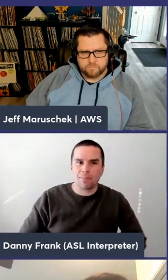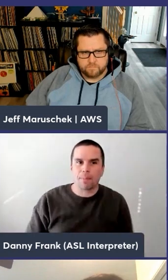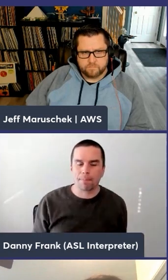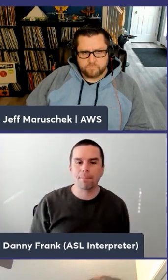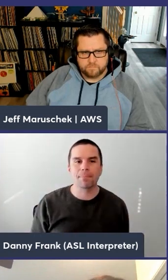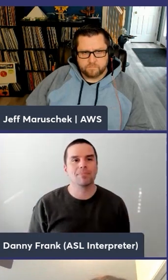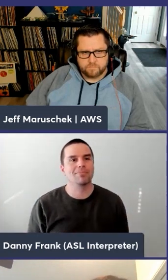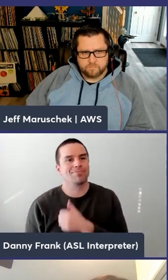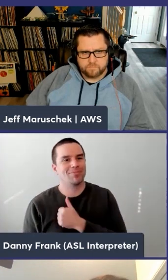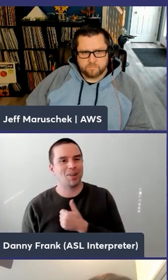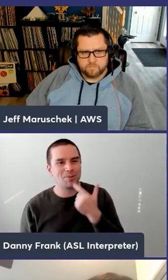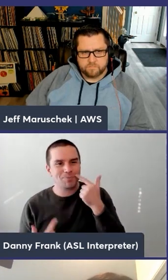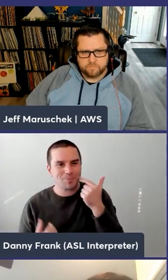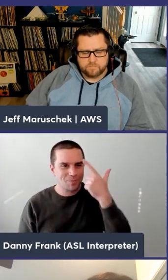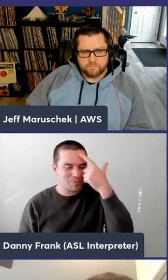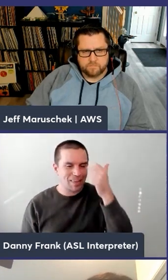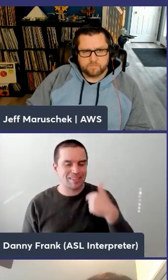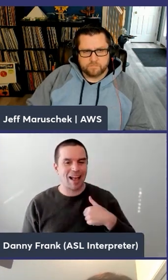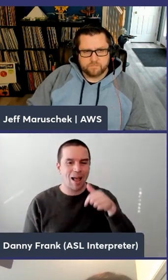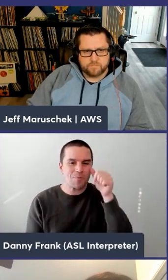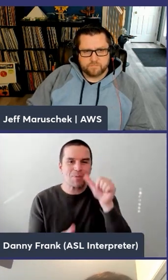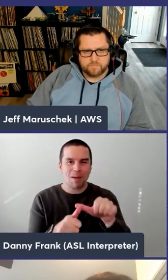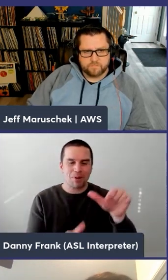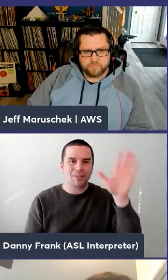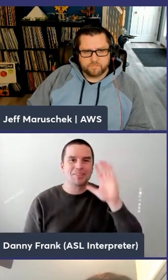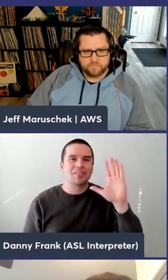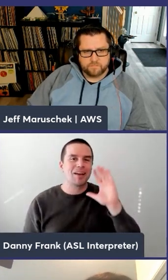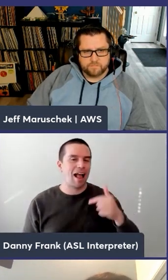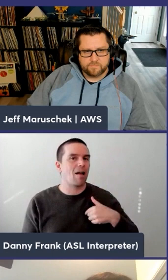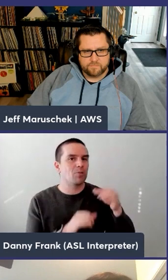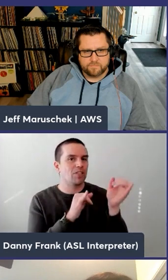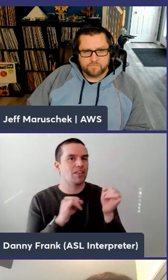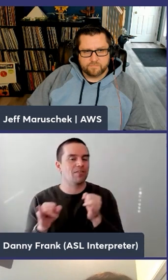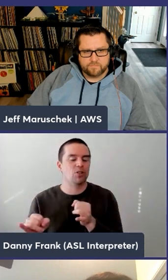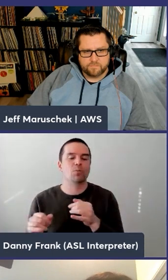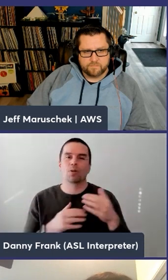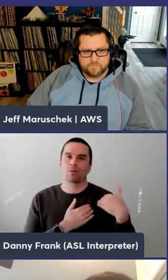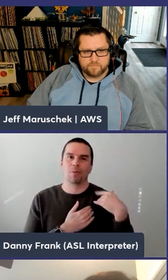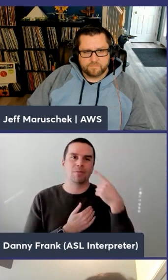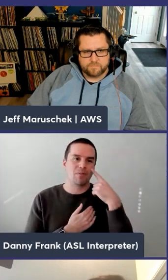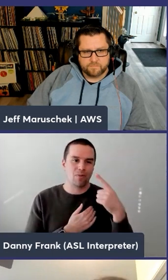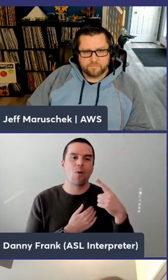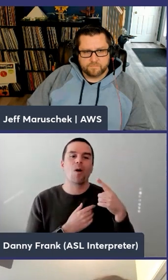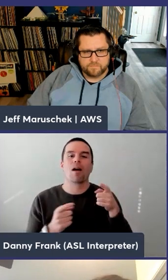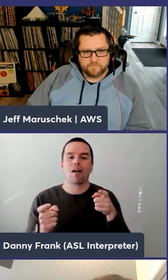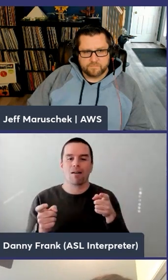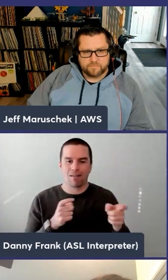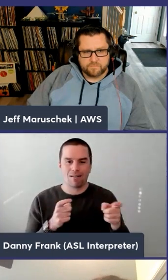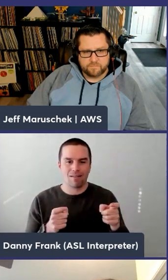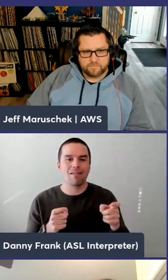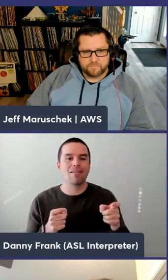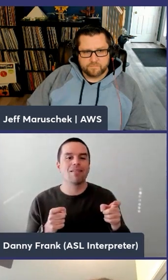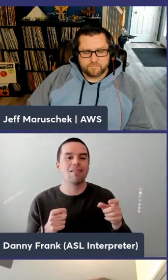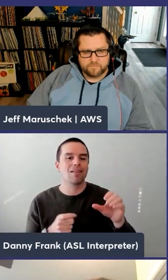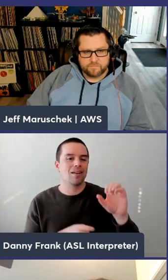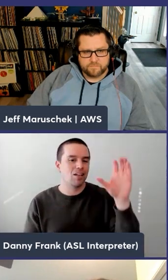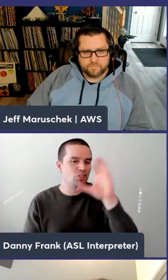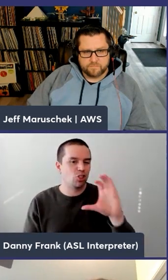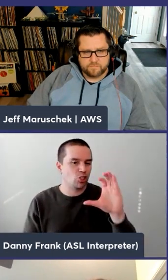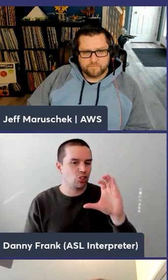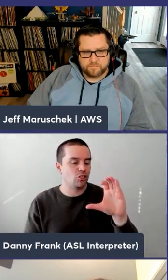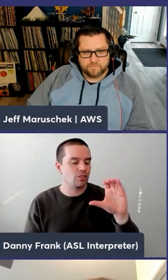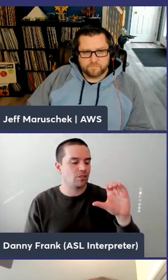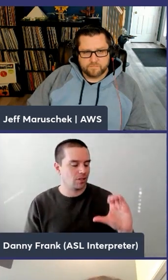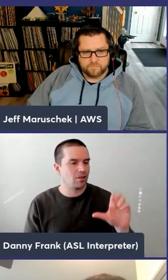because I remember being the individual responsible for crashing a search cluster because the servers were